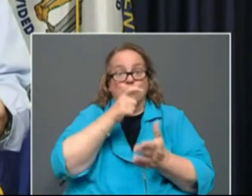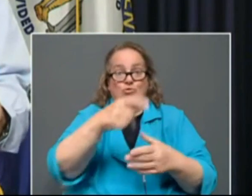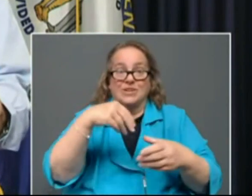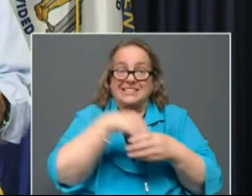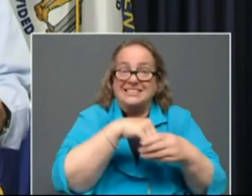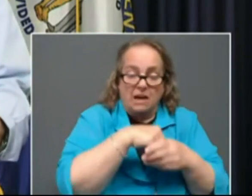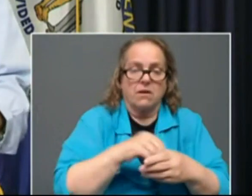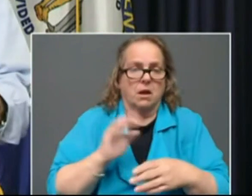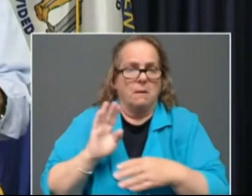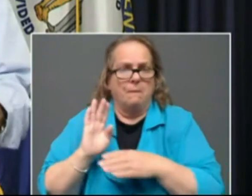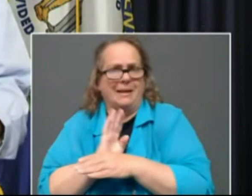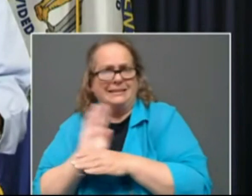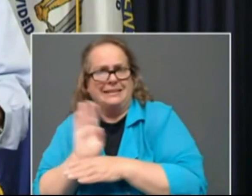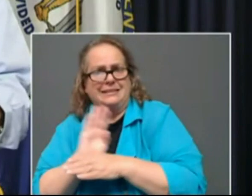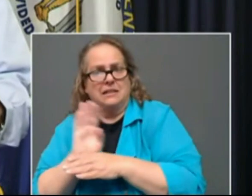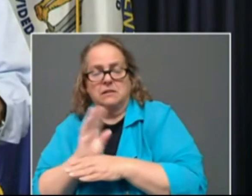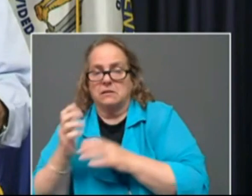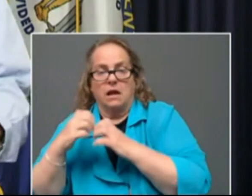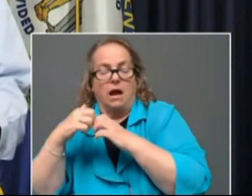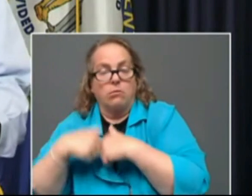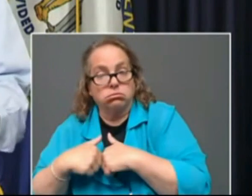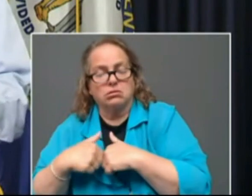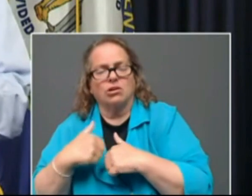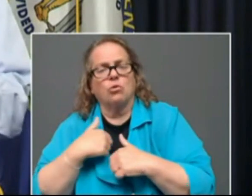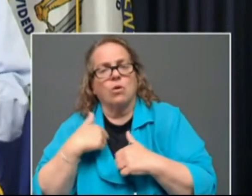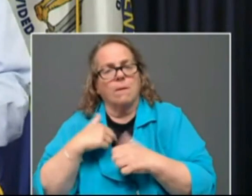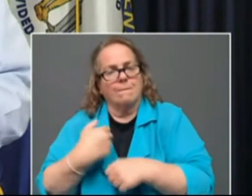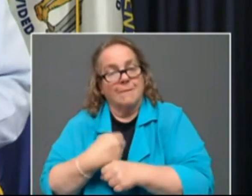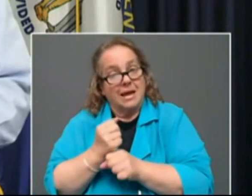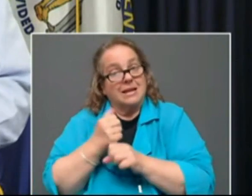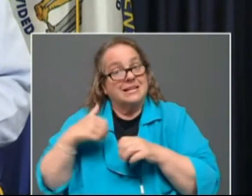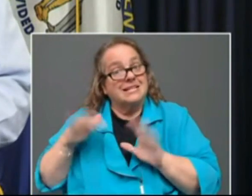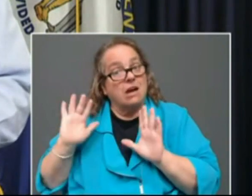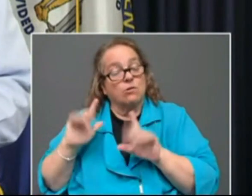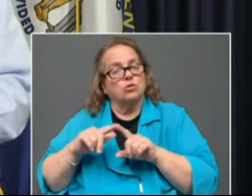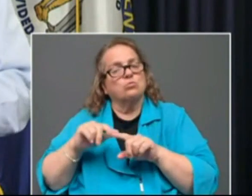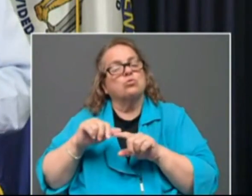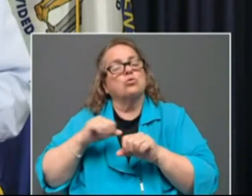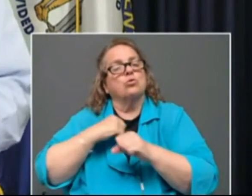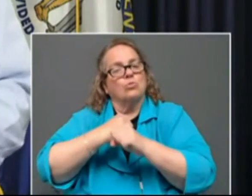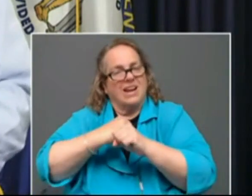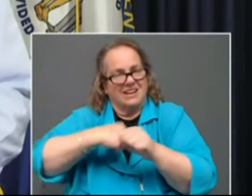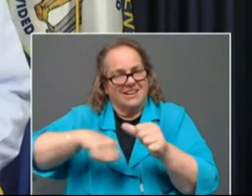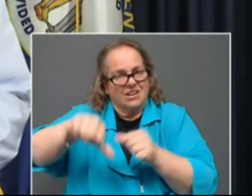these sacrifices for nothing. We made it to protect one another and defeat COVID-19.